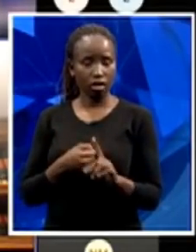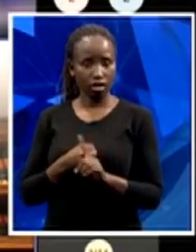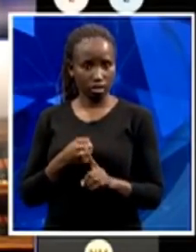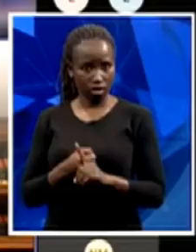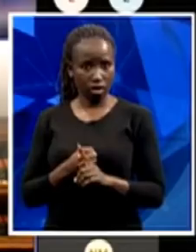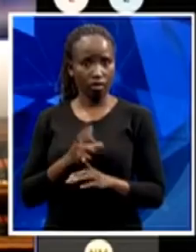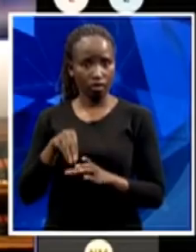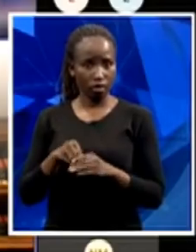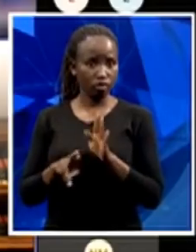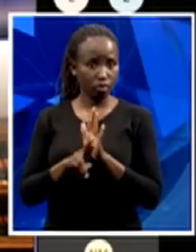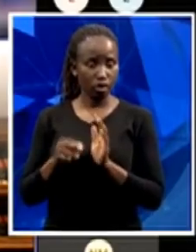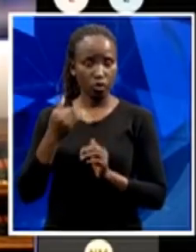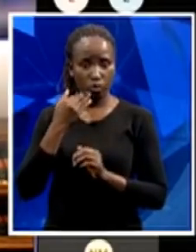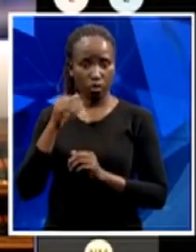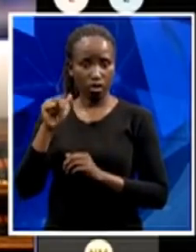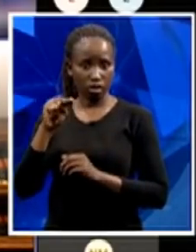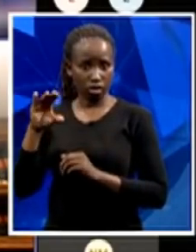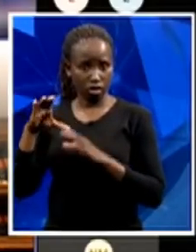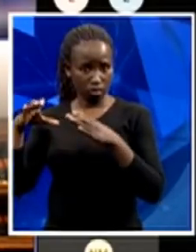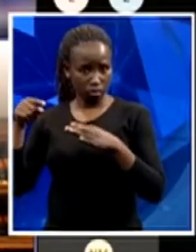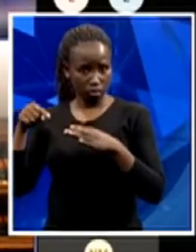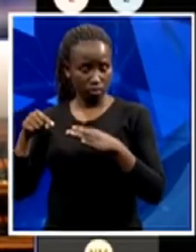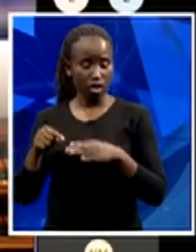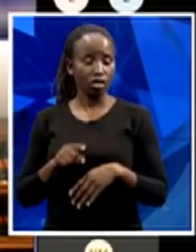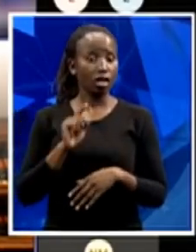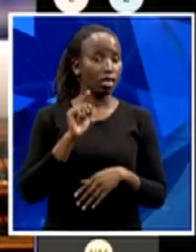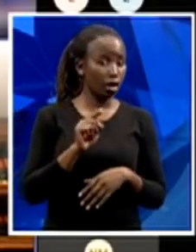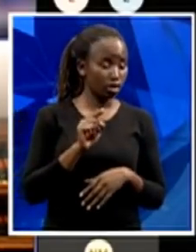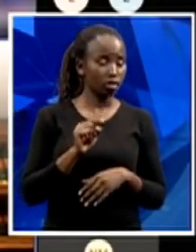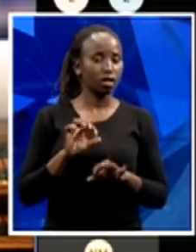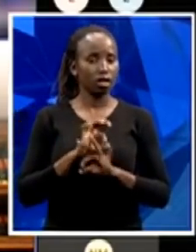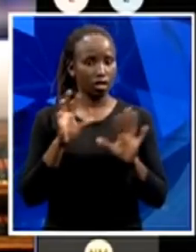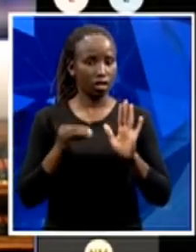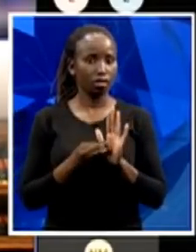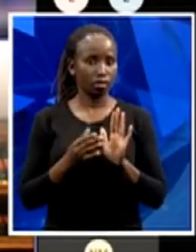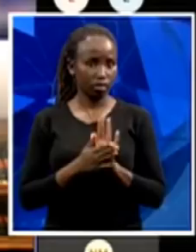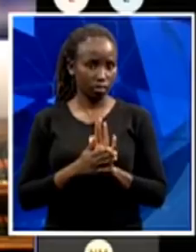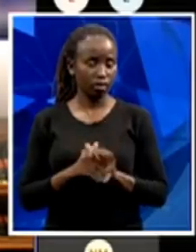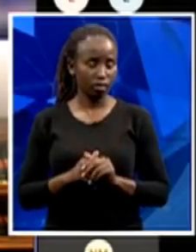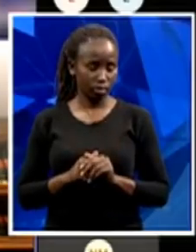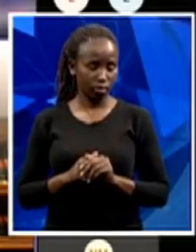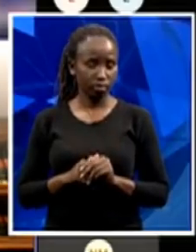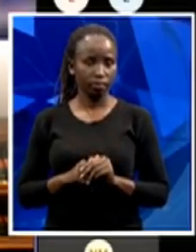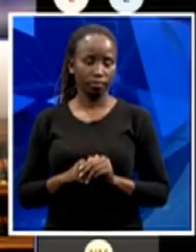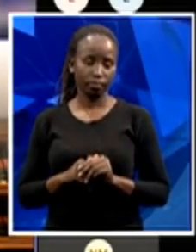that delegation is clear and it's unambiguous. And to the extent that